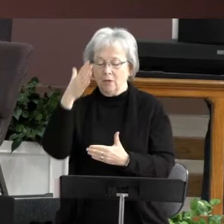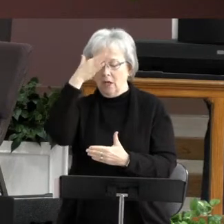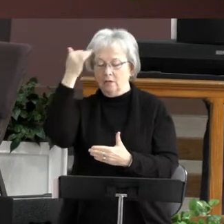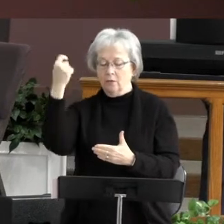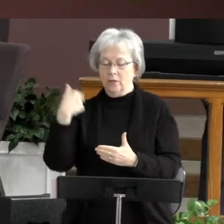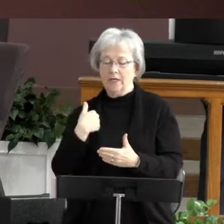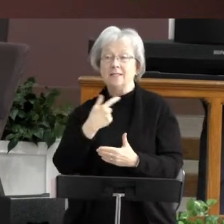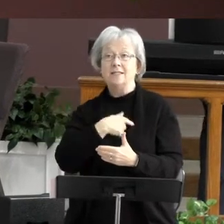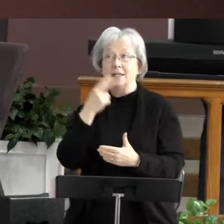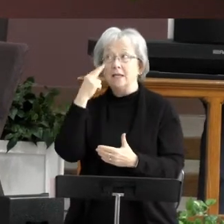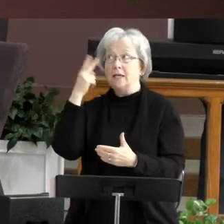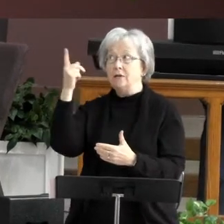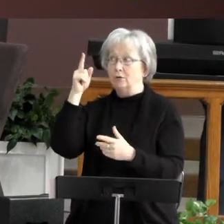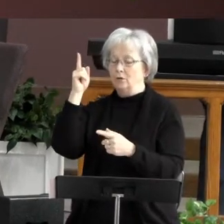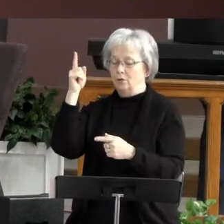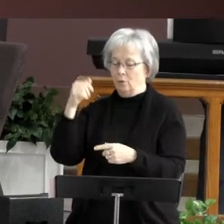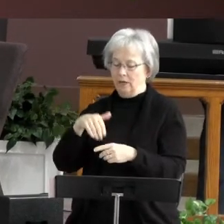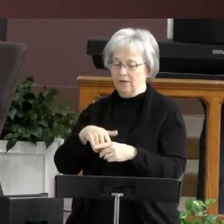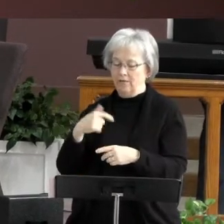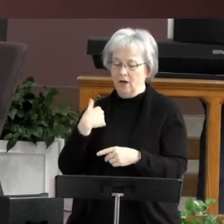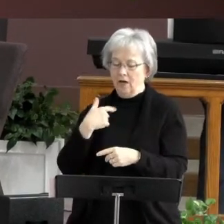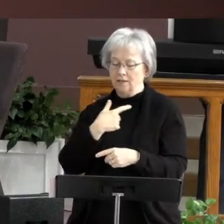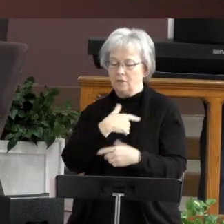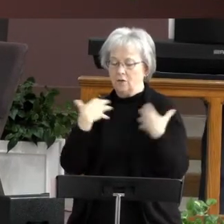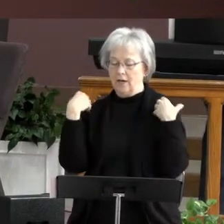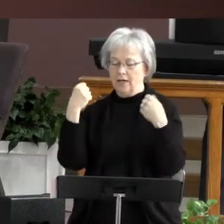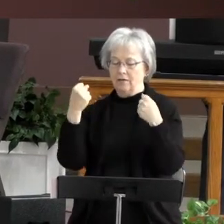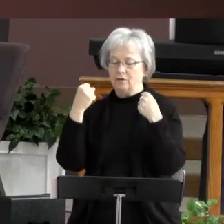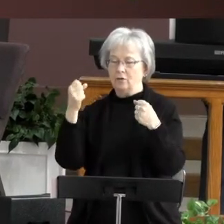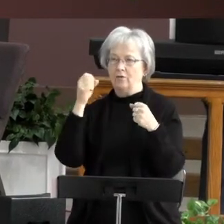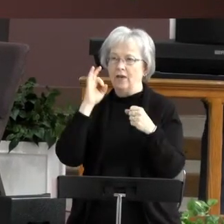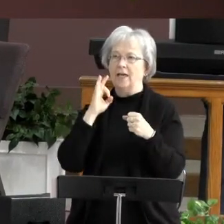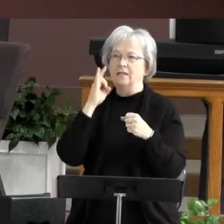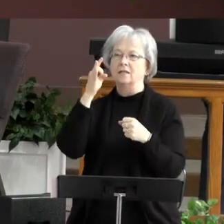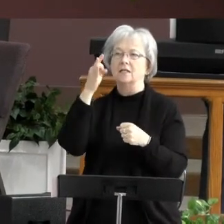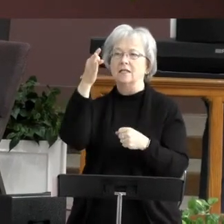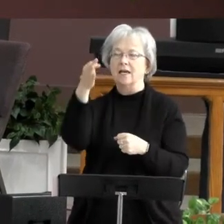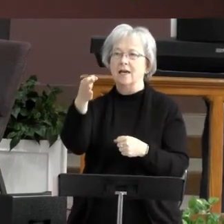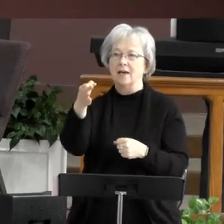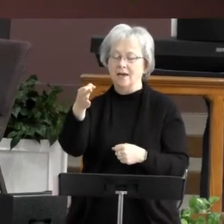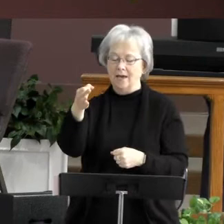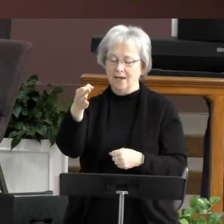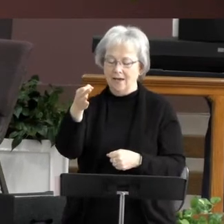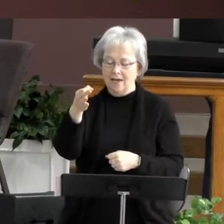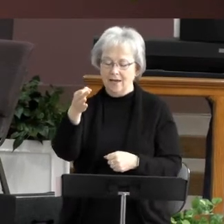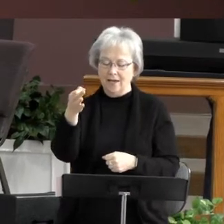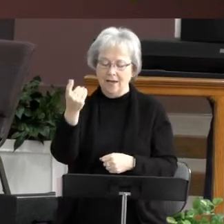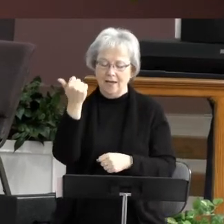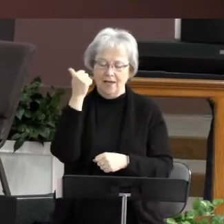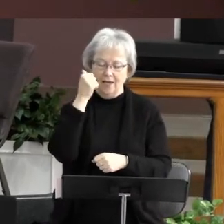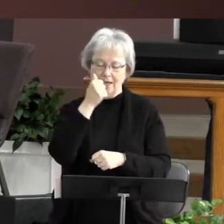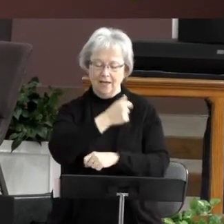'Cause when we see You, we find strength to face the day.